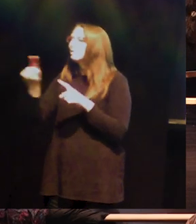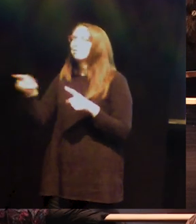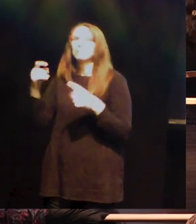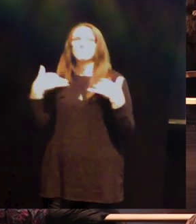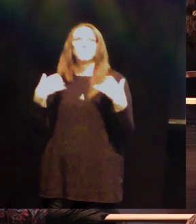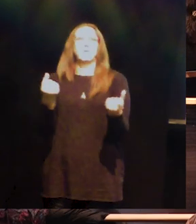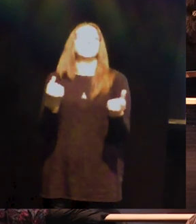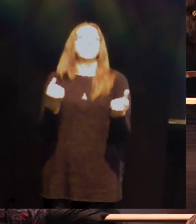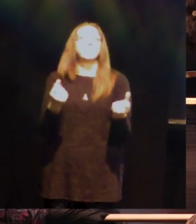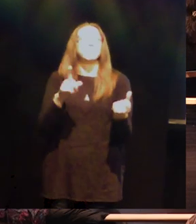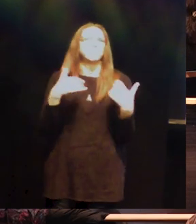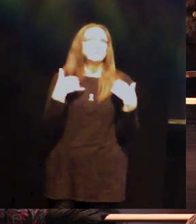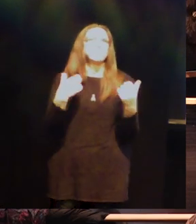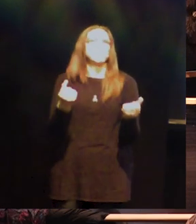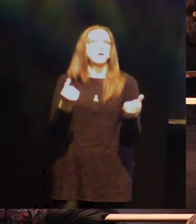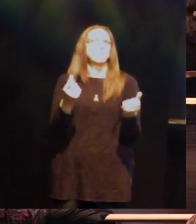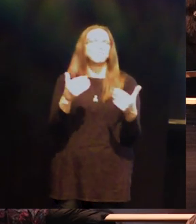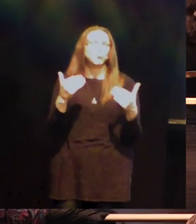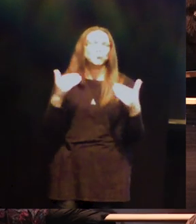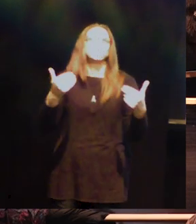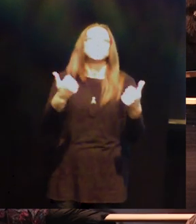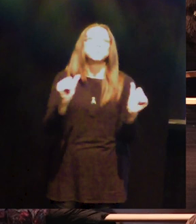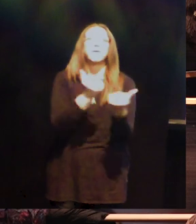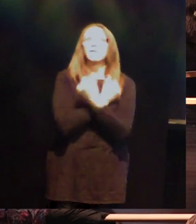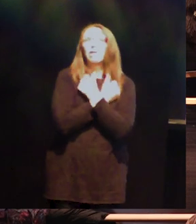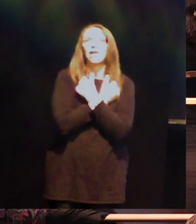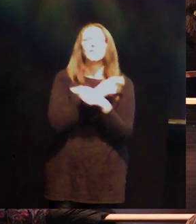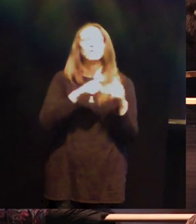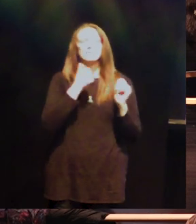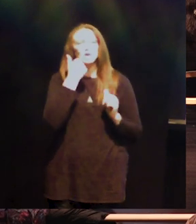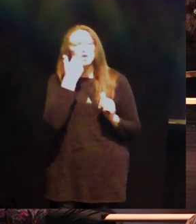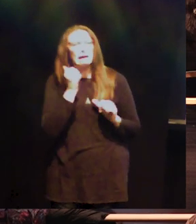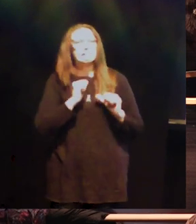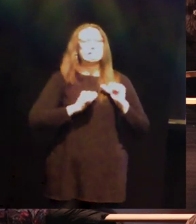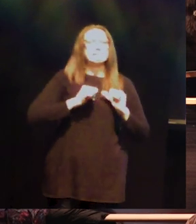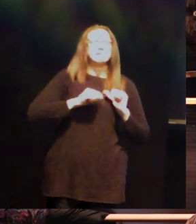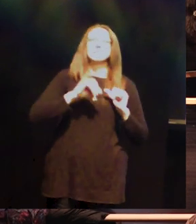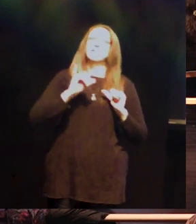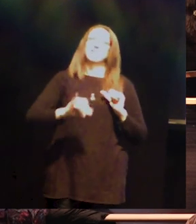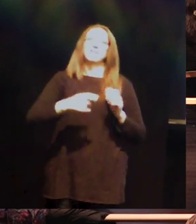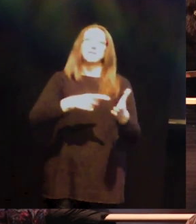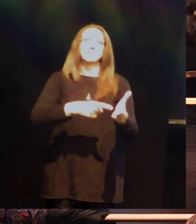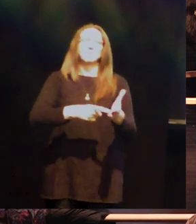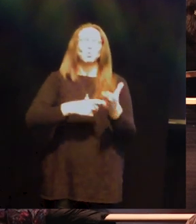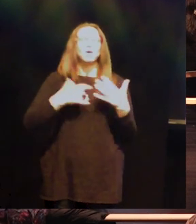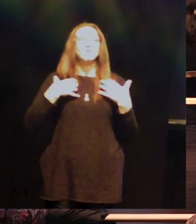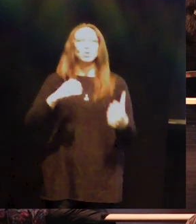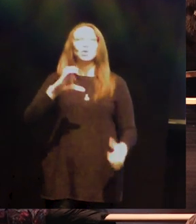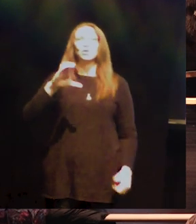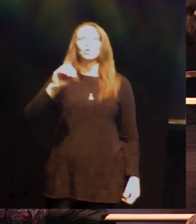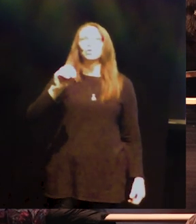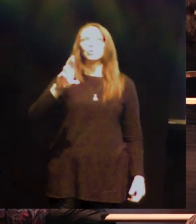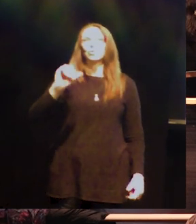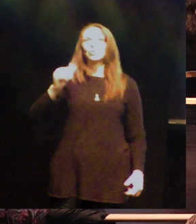brave to go for love. You can't be shy, right? And that takes courage. And there's so many